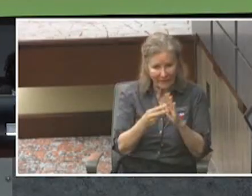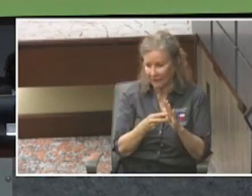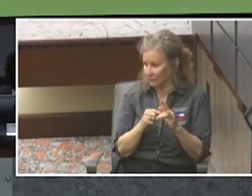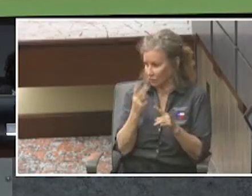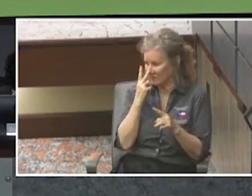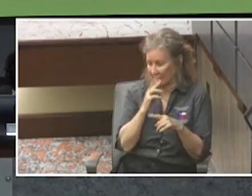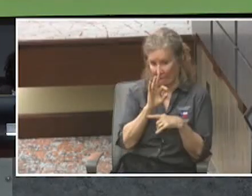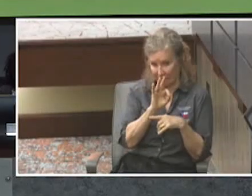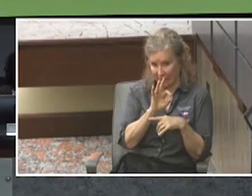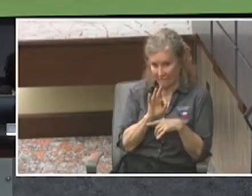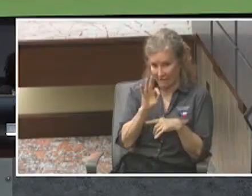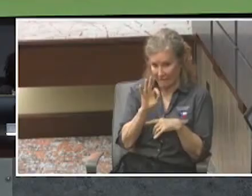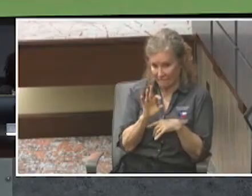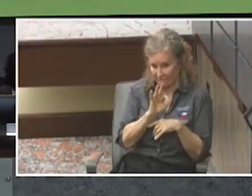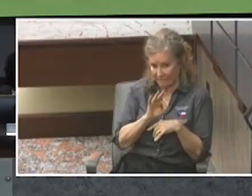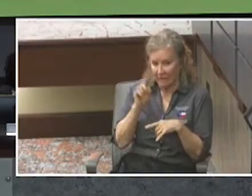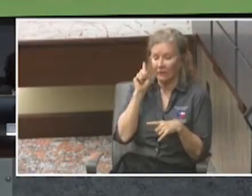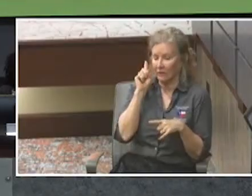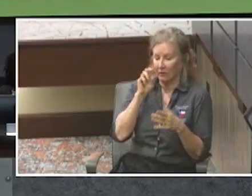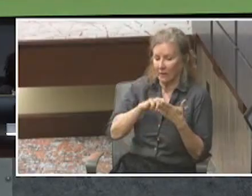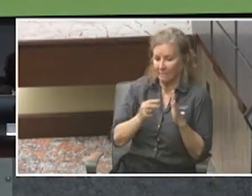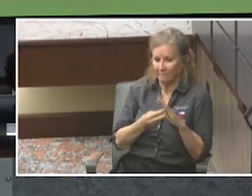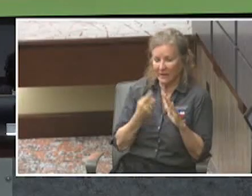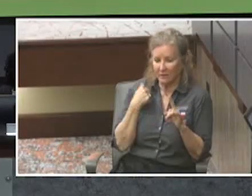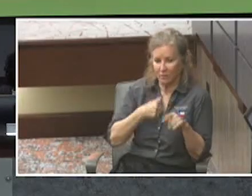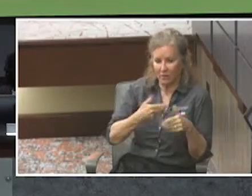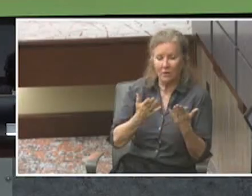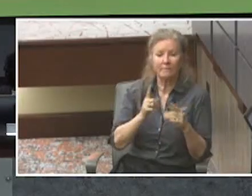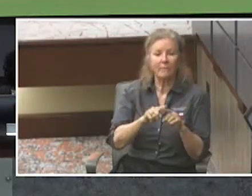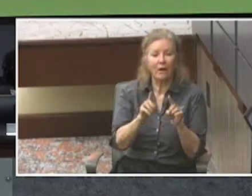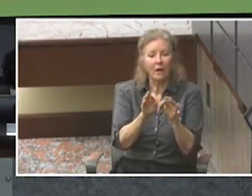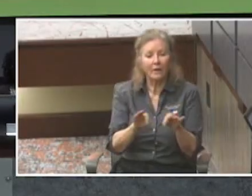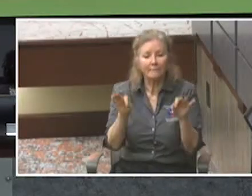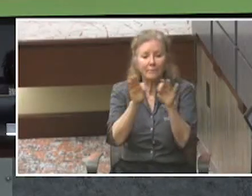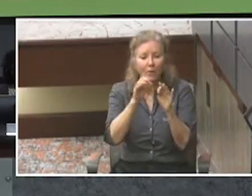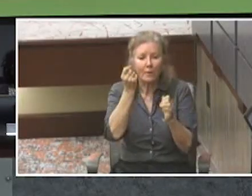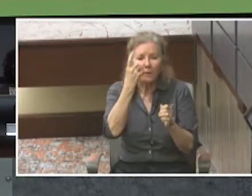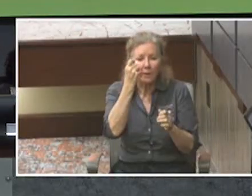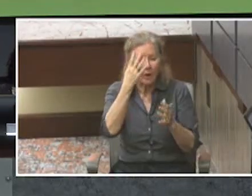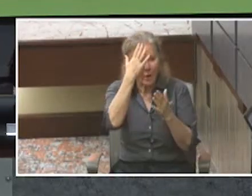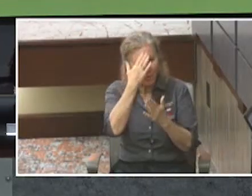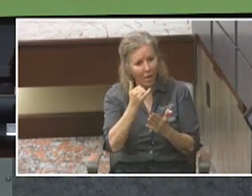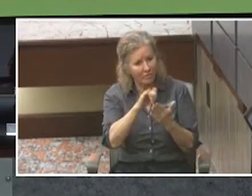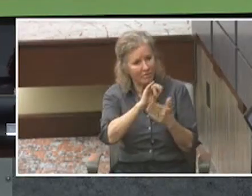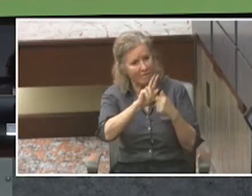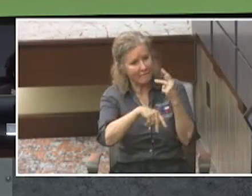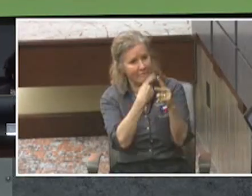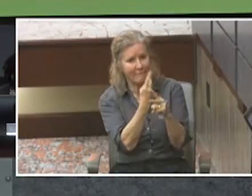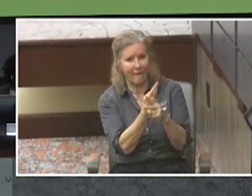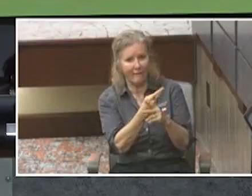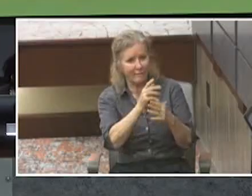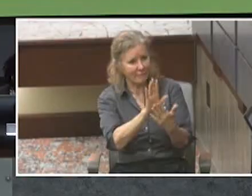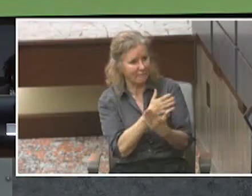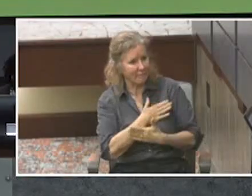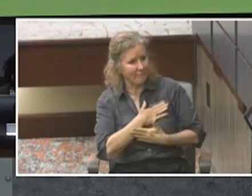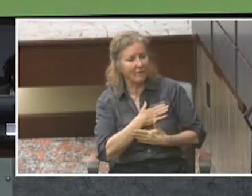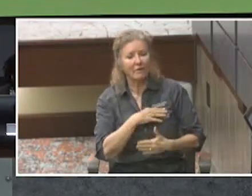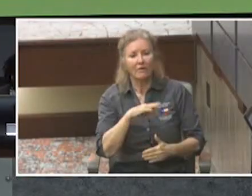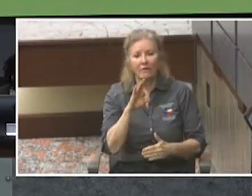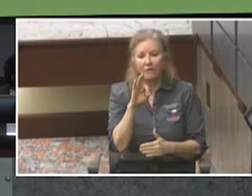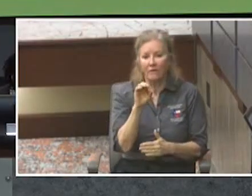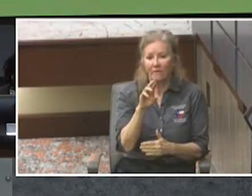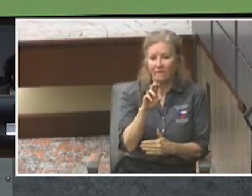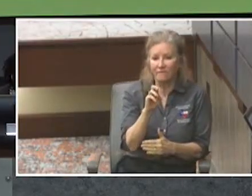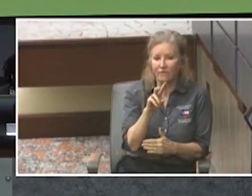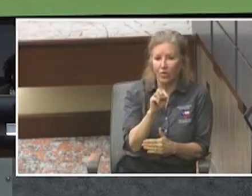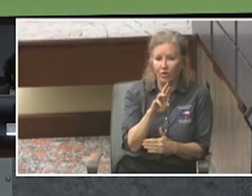but just in toto. And I think it's important to talk about the ecosystem of live entertainment that we're creating. First was Forrest Frank. That was our